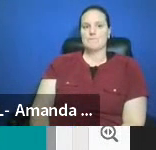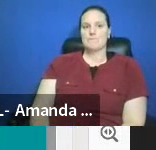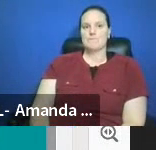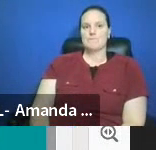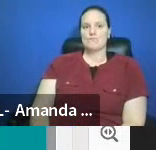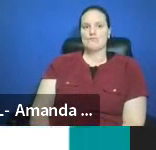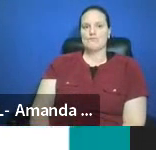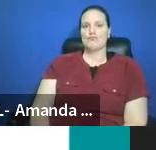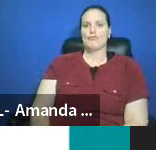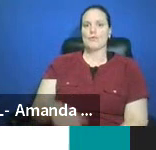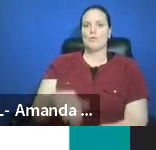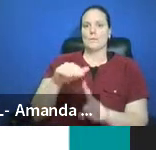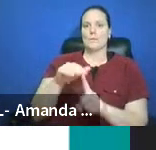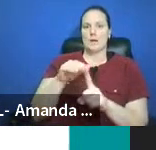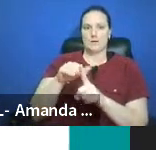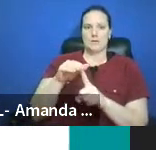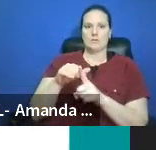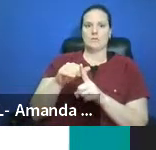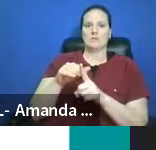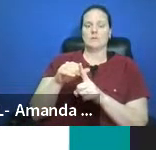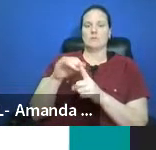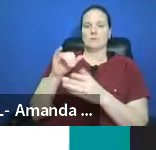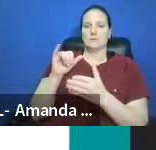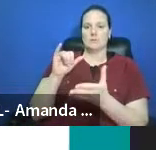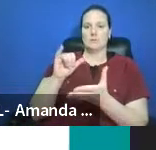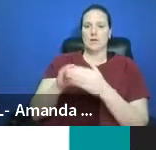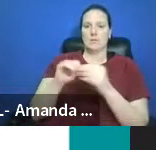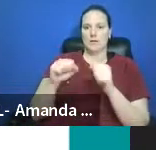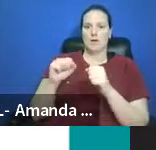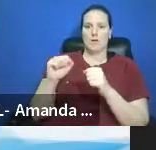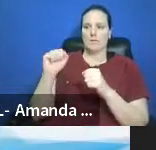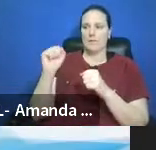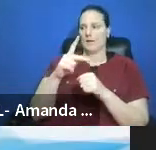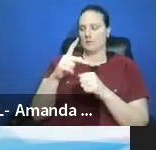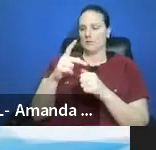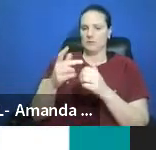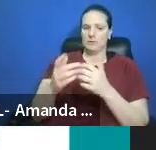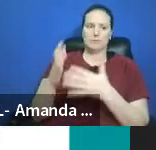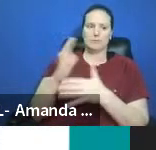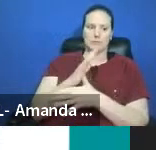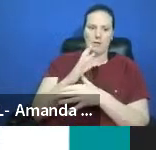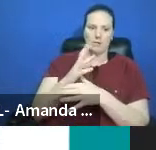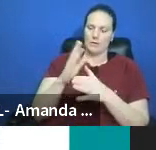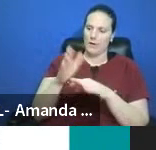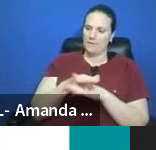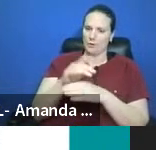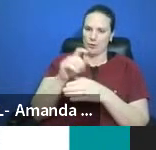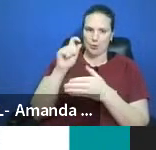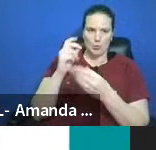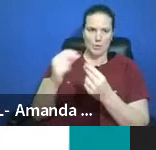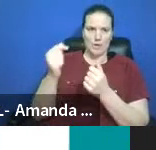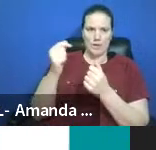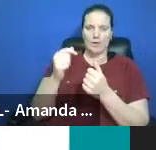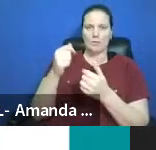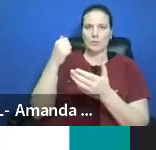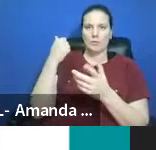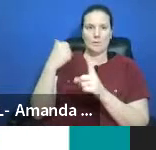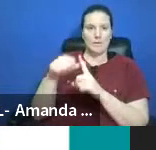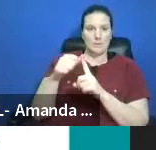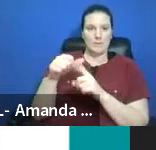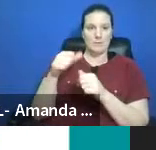And just a reminder of, if we can go back to the prior slide, I'll just cover that real quickly. Just a reminder